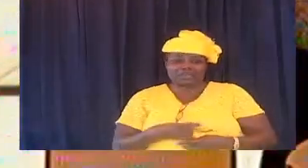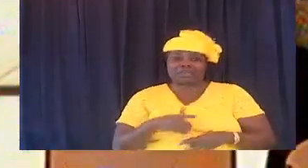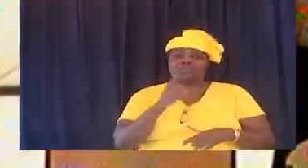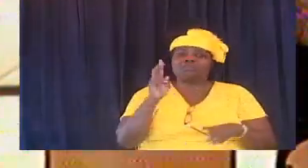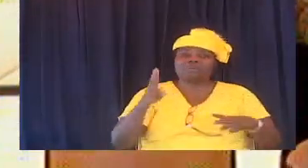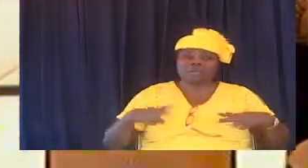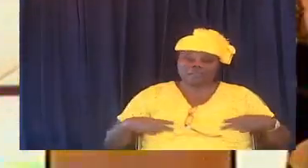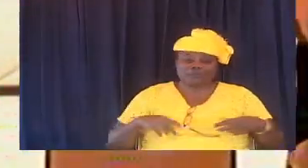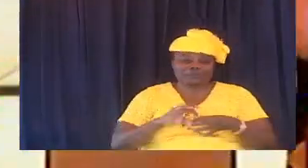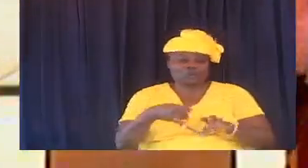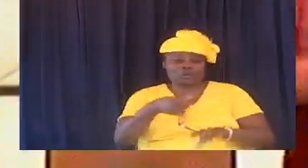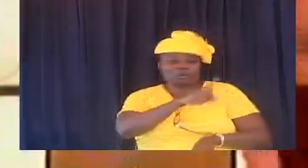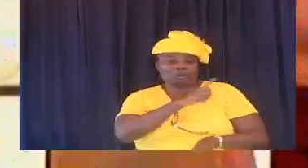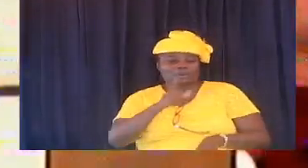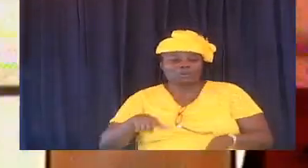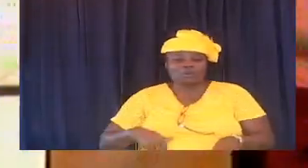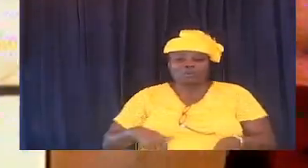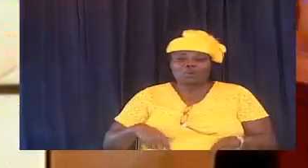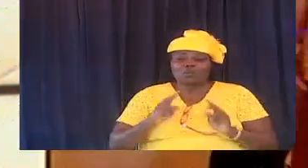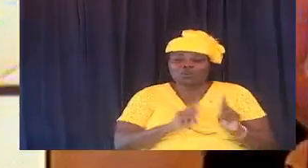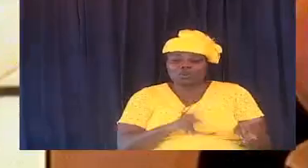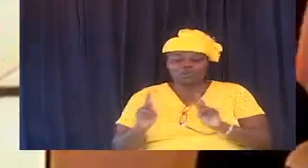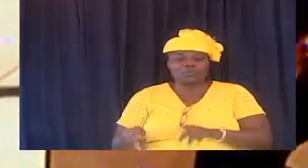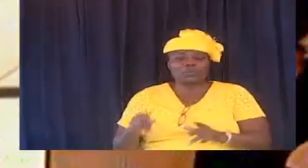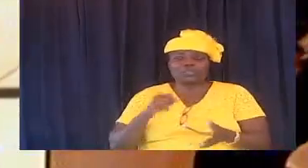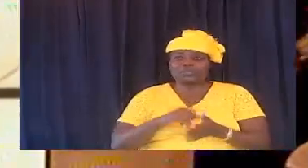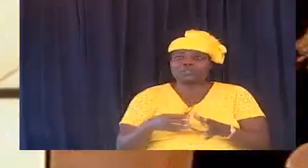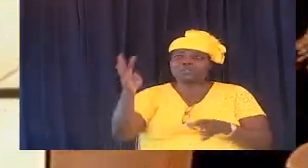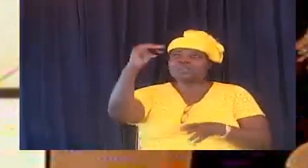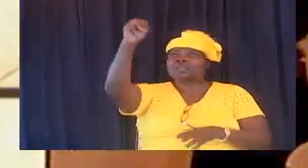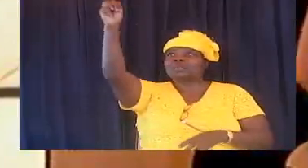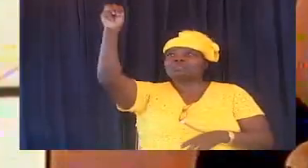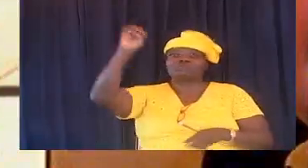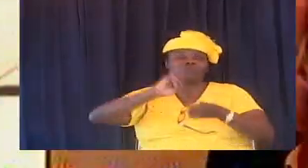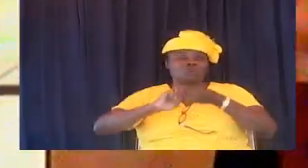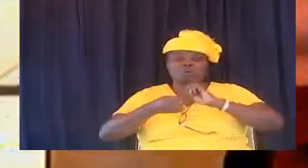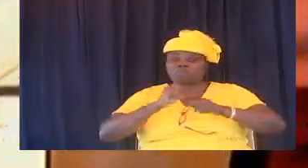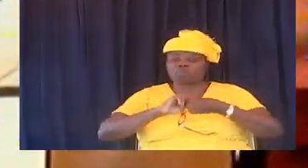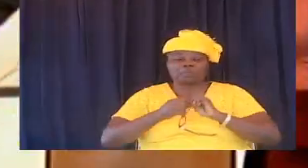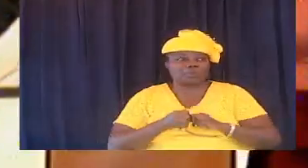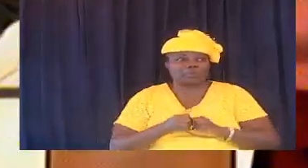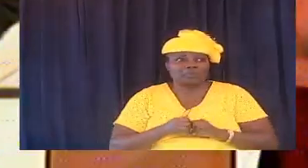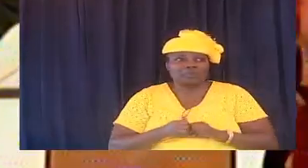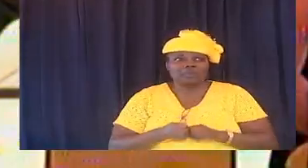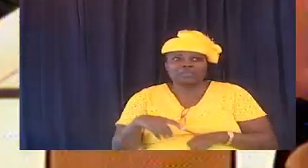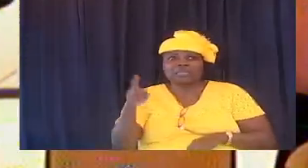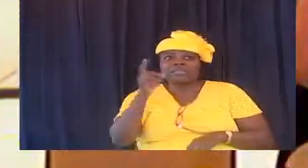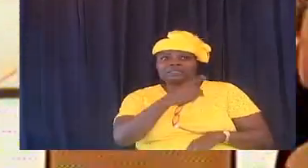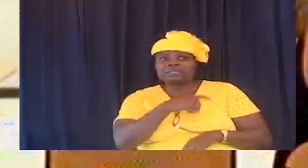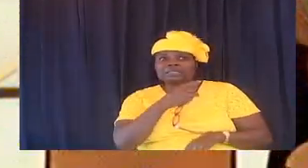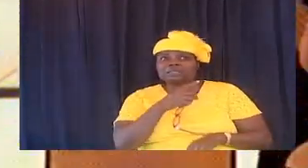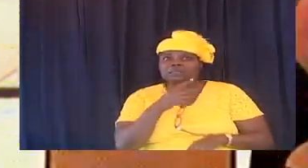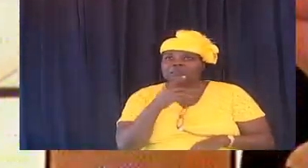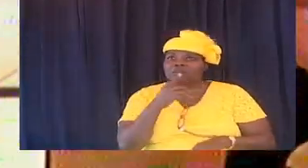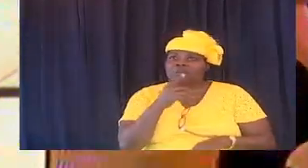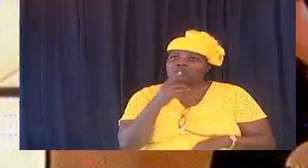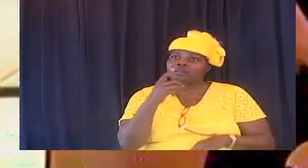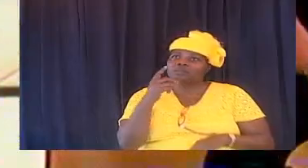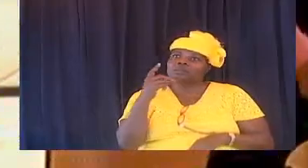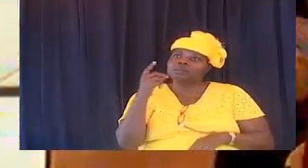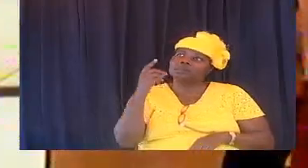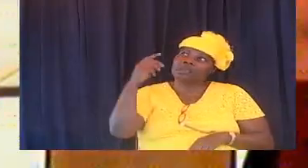of the Lord, we're going to put it to him now, and we're going to ask Deacon Martin to come and pray for